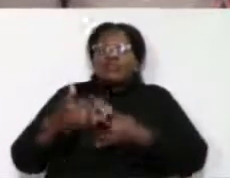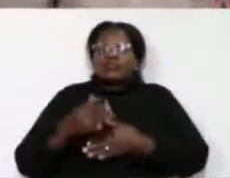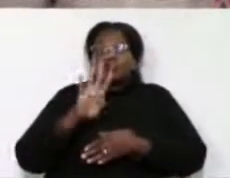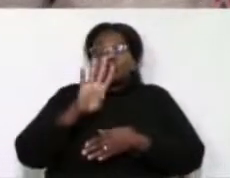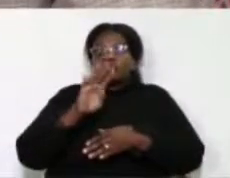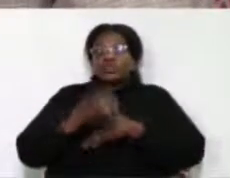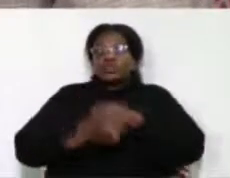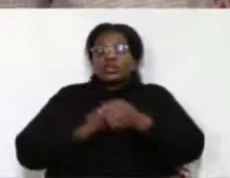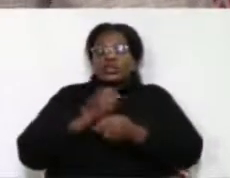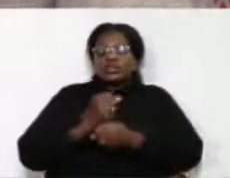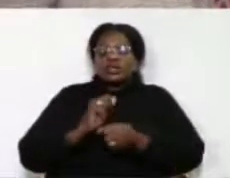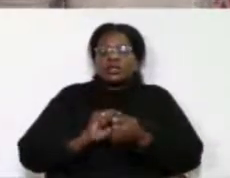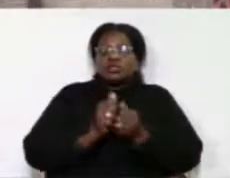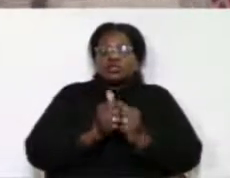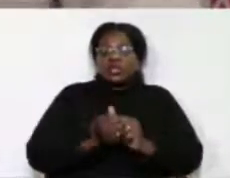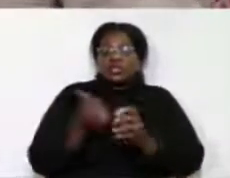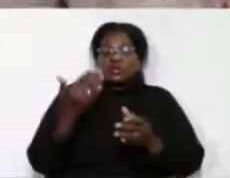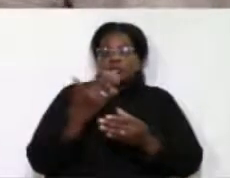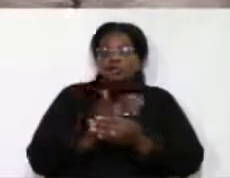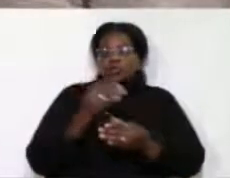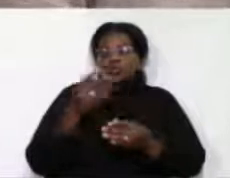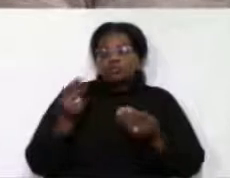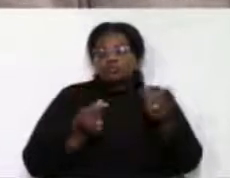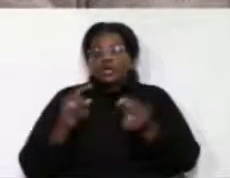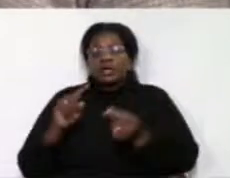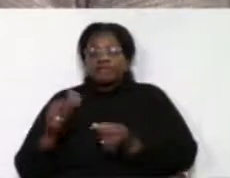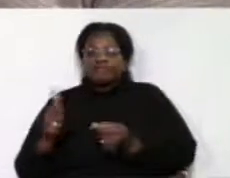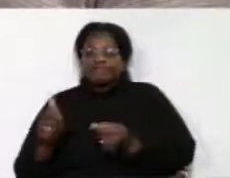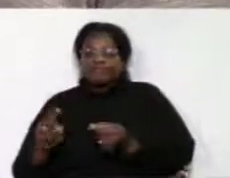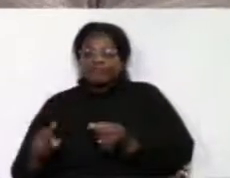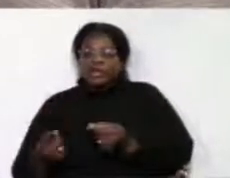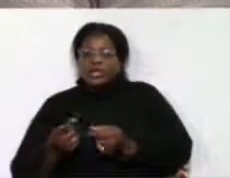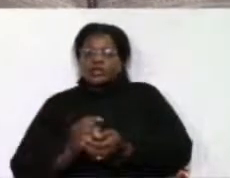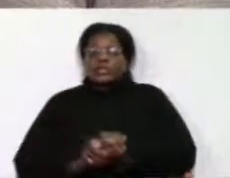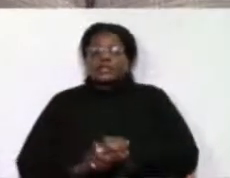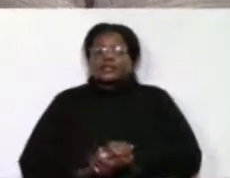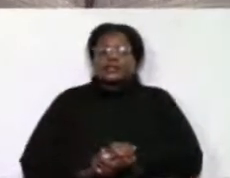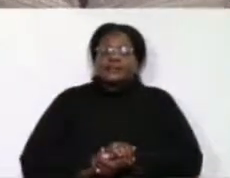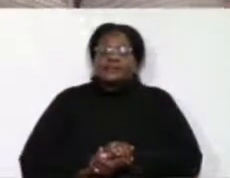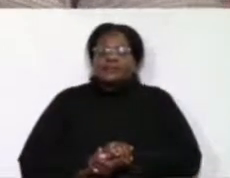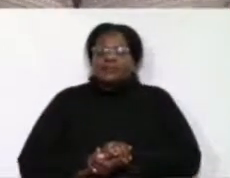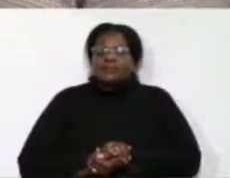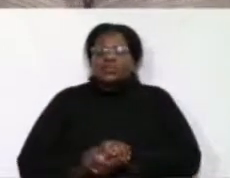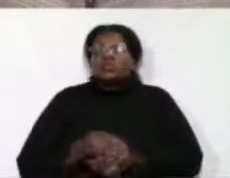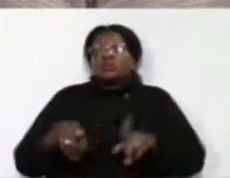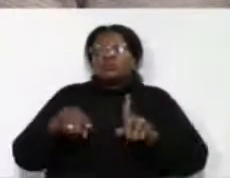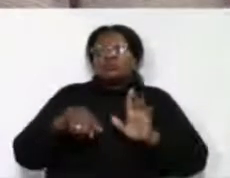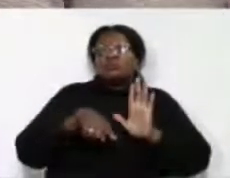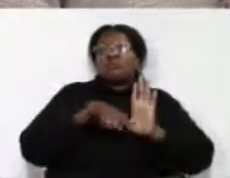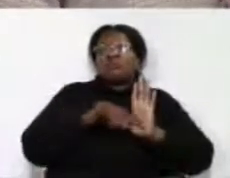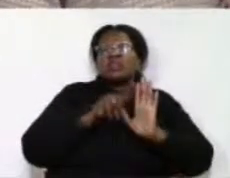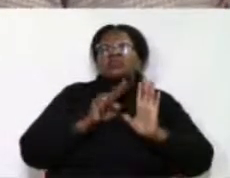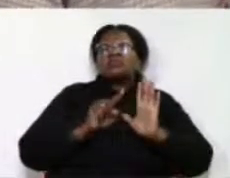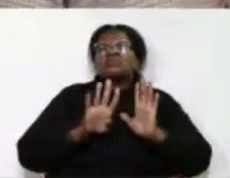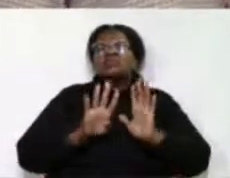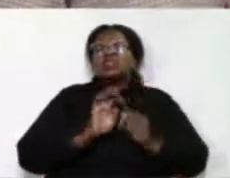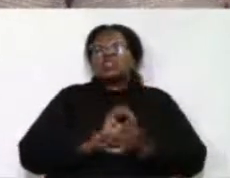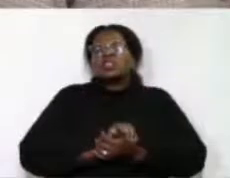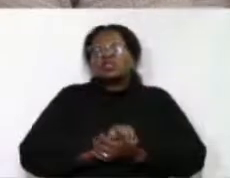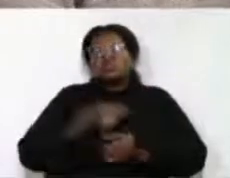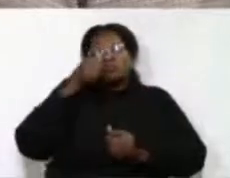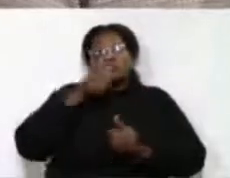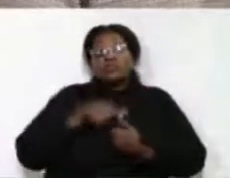it within that time. But that's a different story. Yeah. But you can say that that's minus 40. That's why it's in brackets. Or I reminded myself